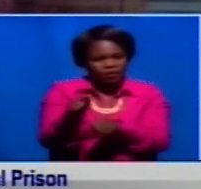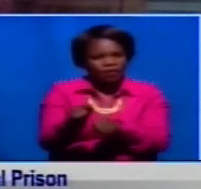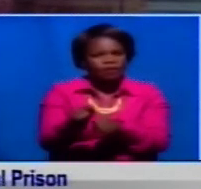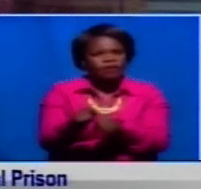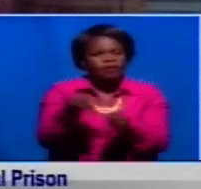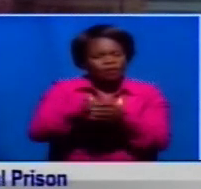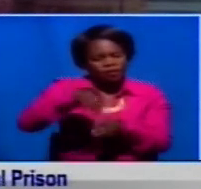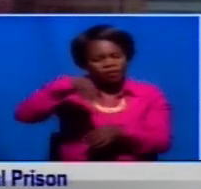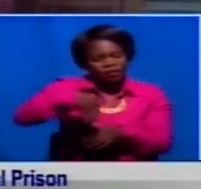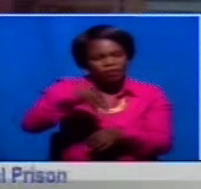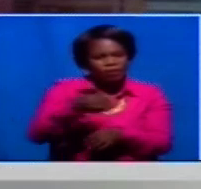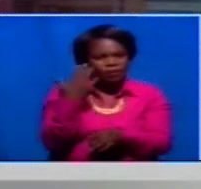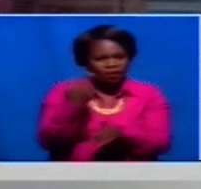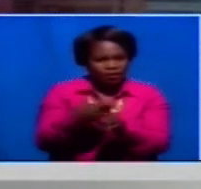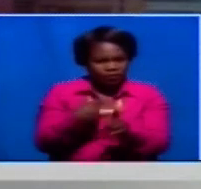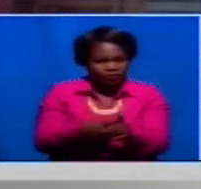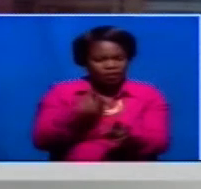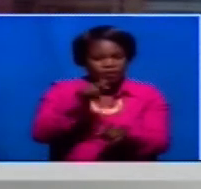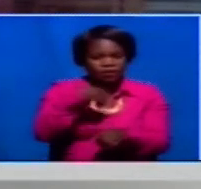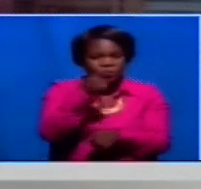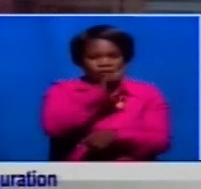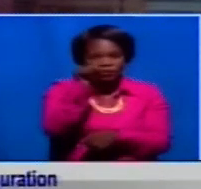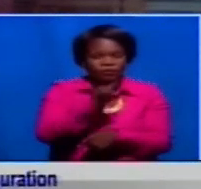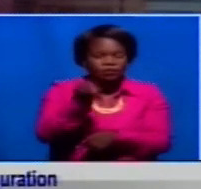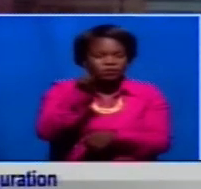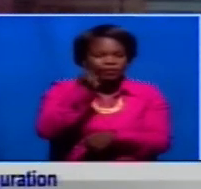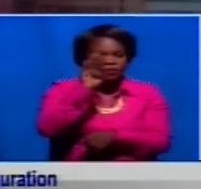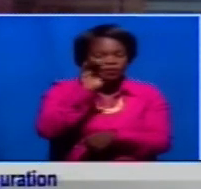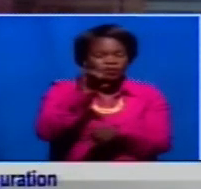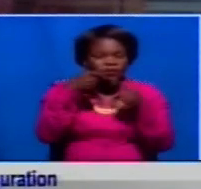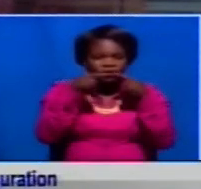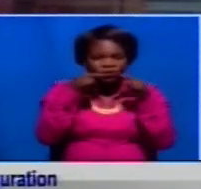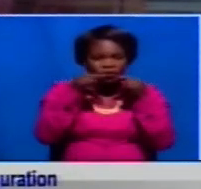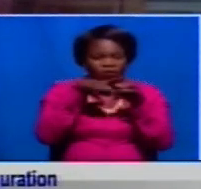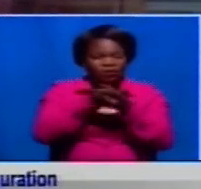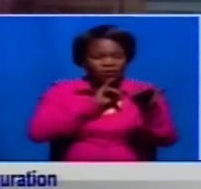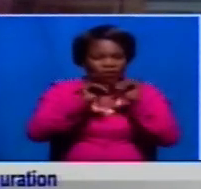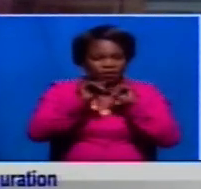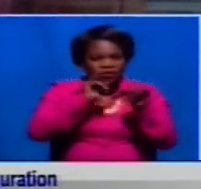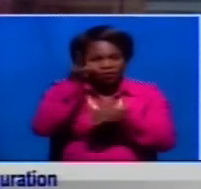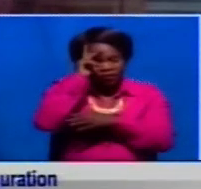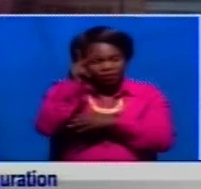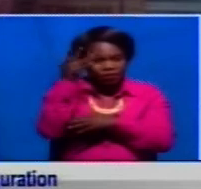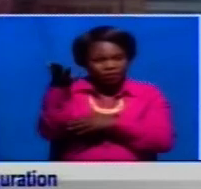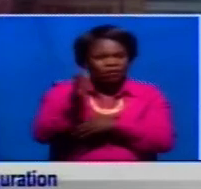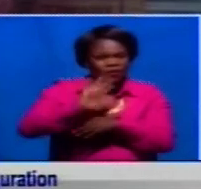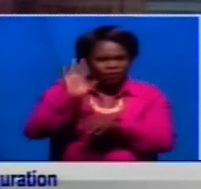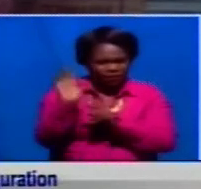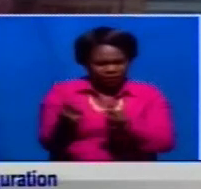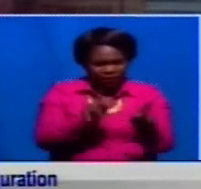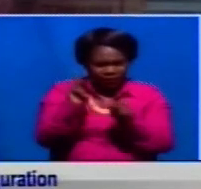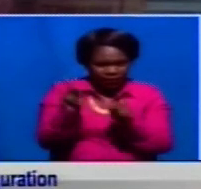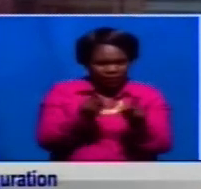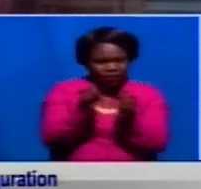Namibia last month. Musaka told ZNBC Sports in an interview in Kitwe that Simfukwe's performance on